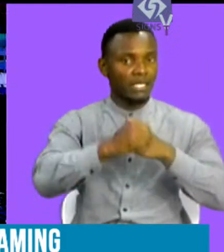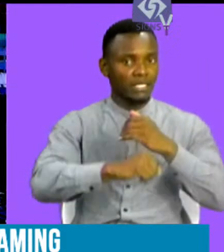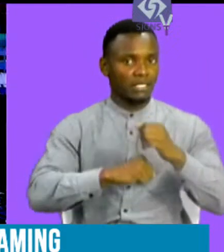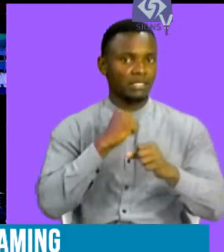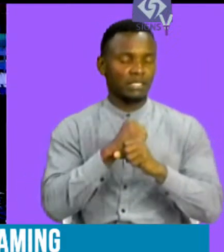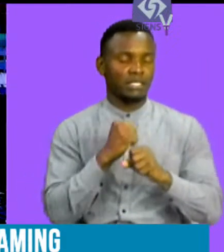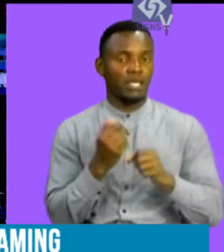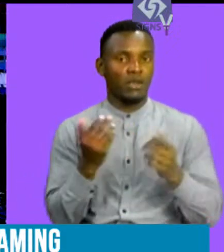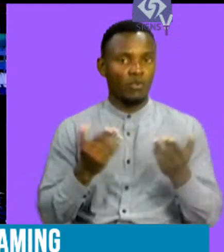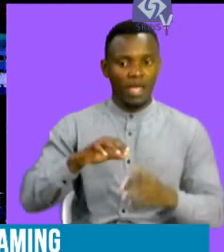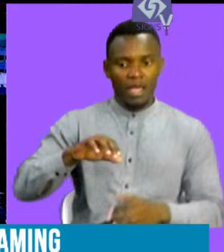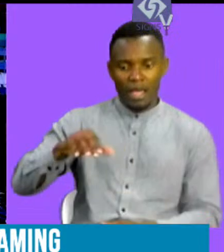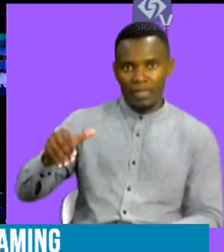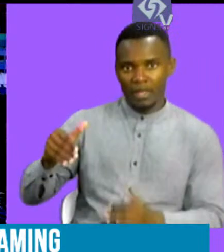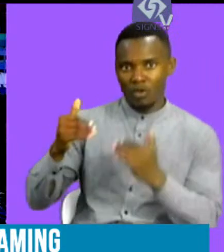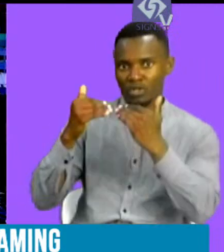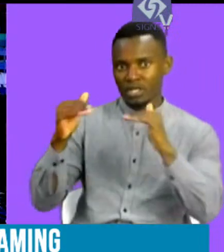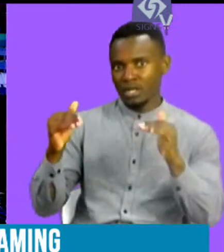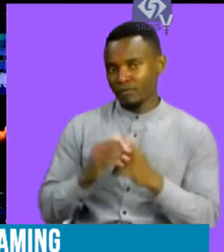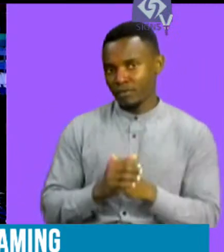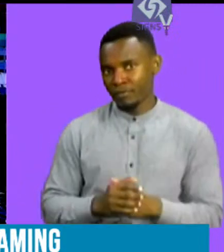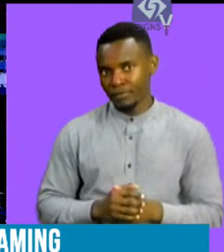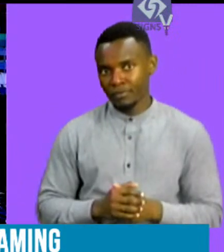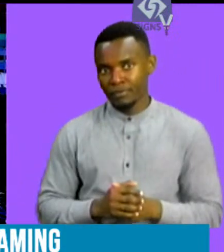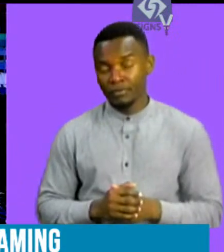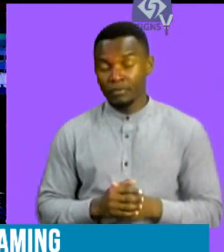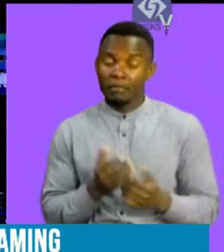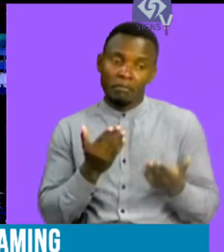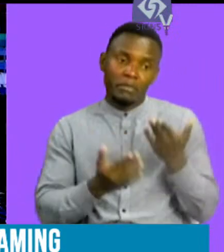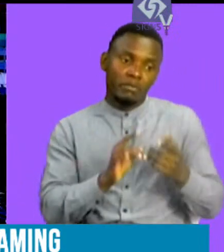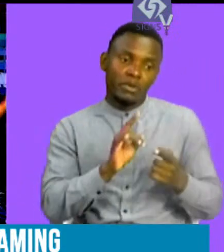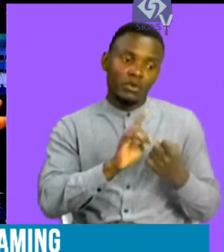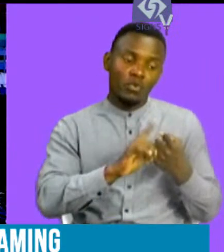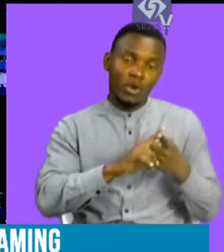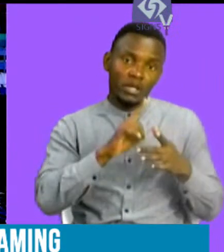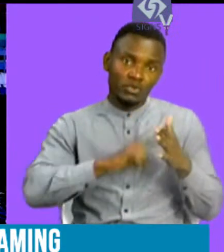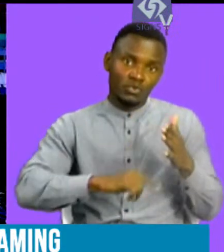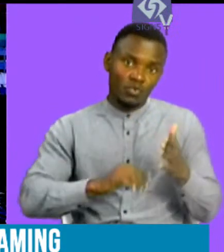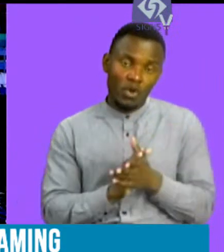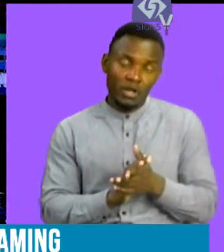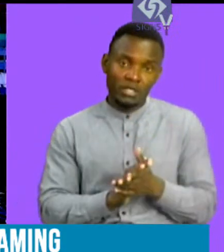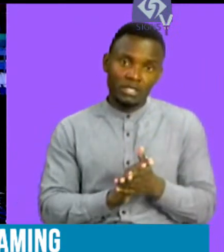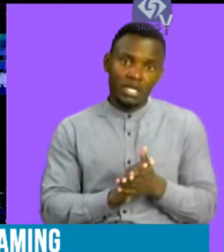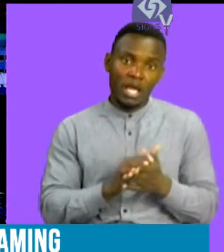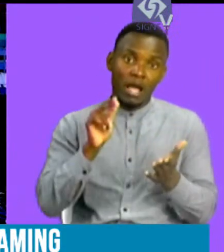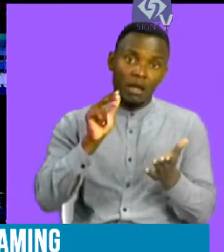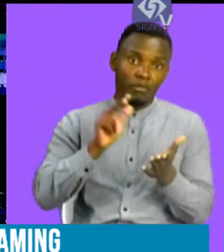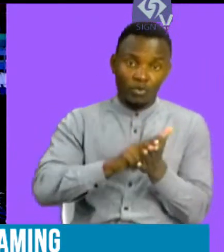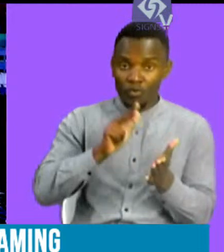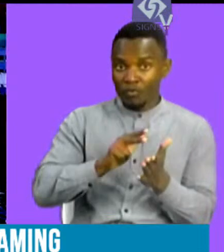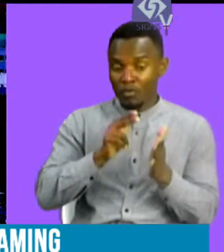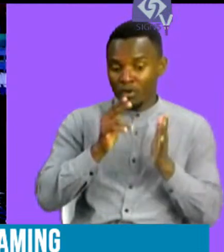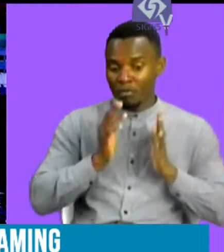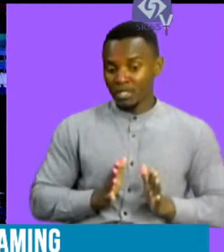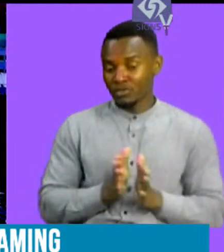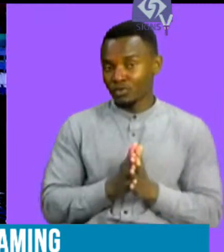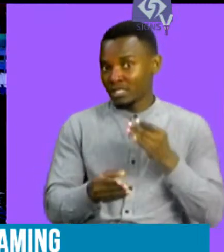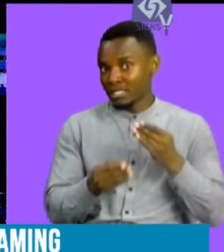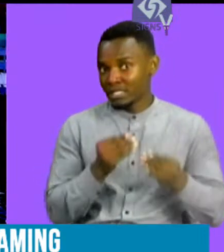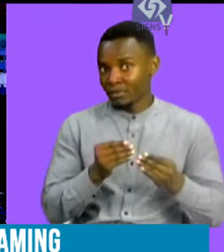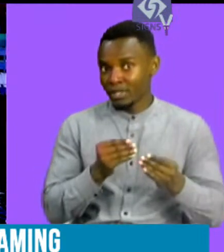the county level? Probably one of them would be the passing of the Persons with Disabilities bill or